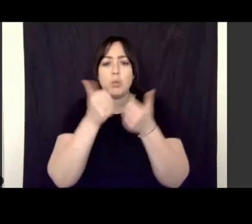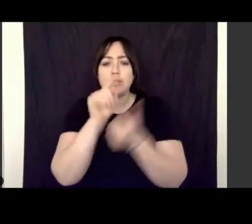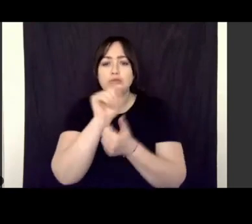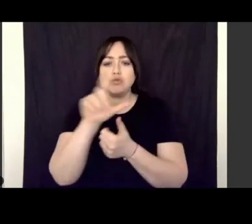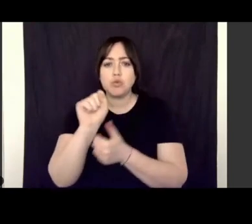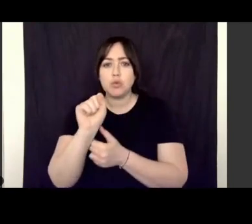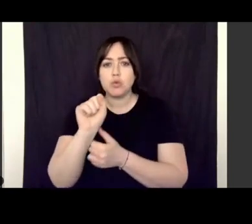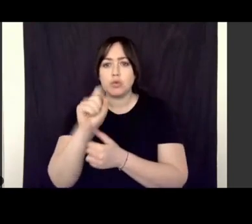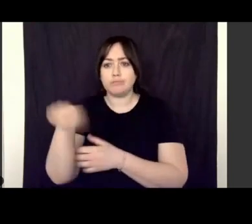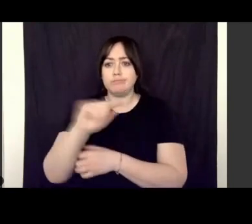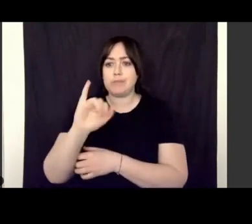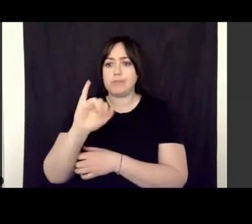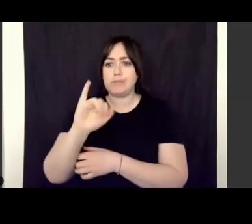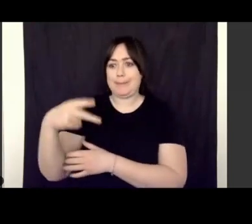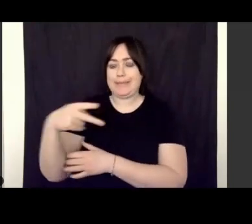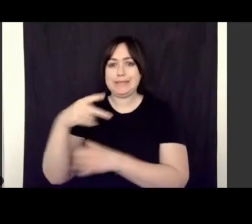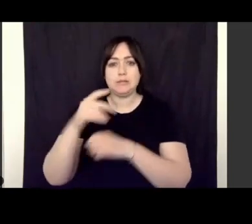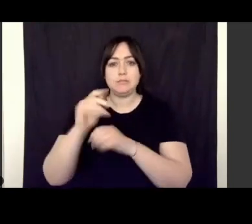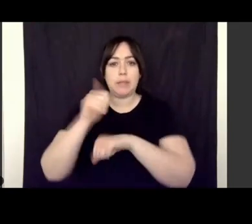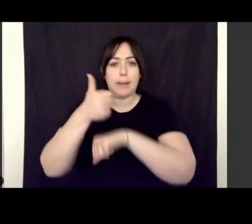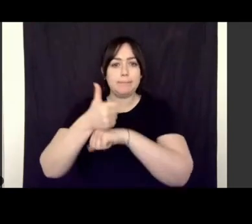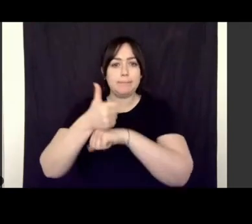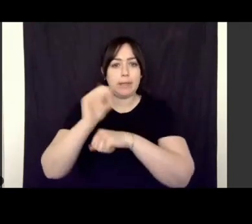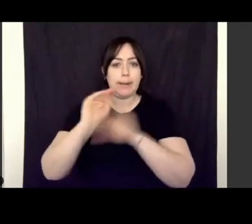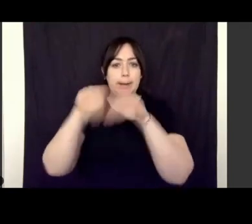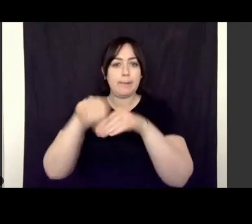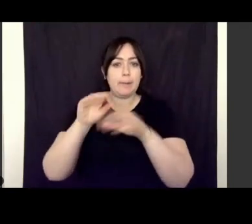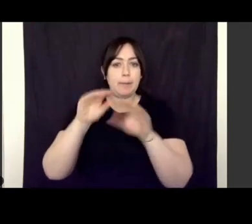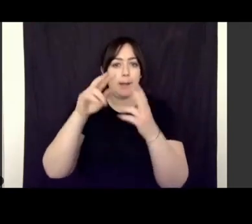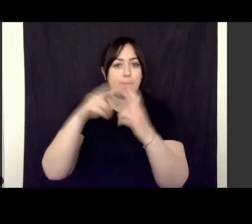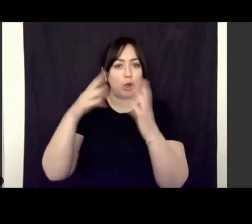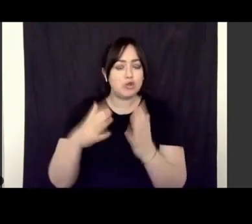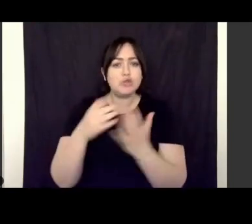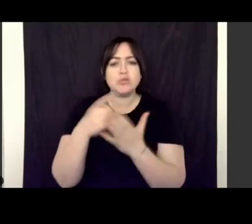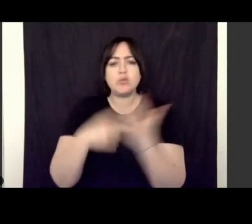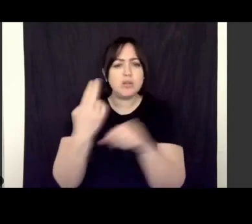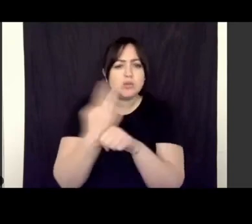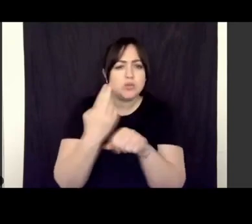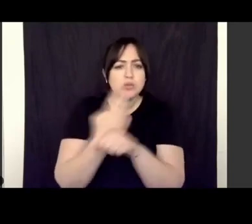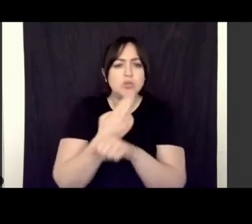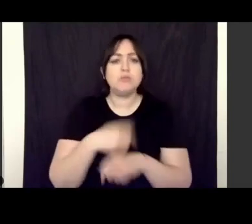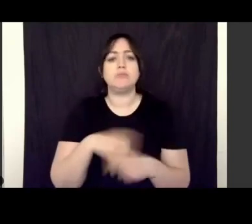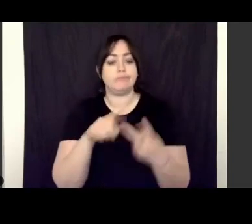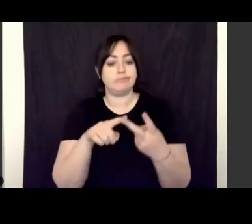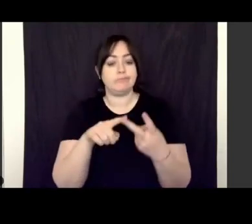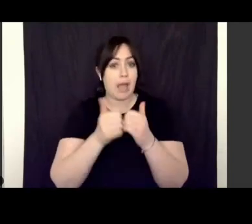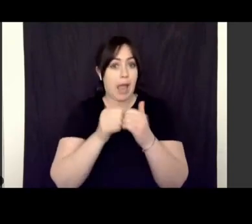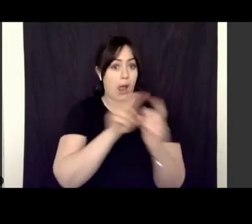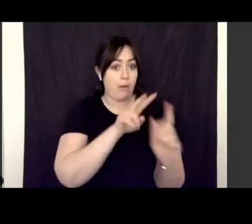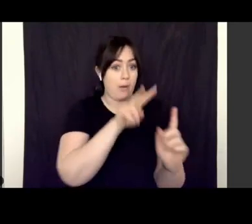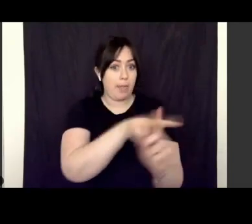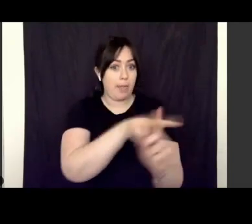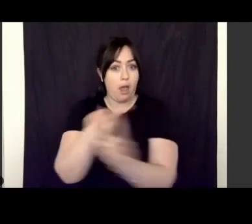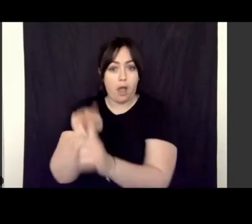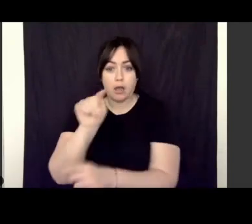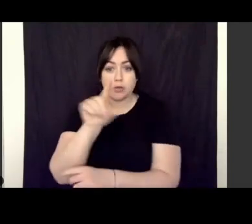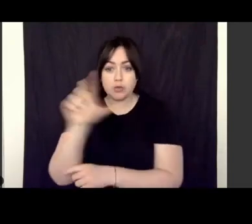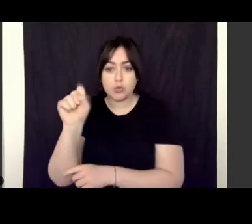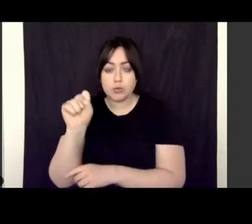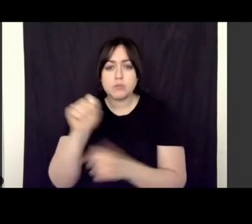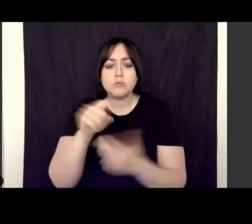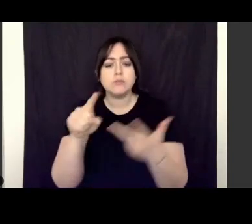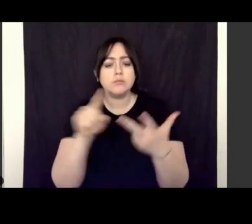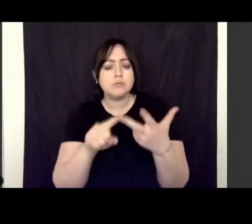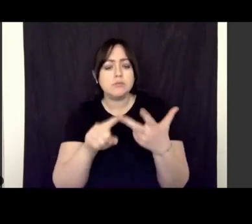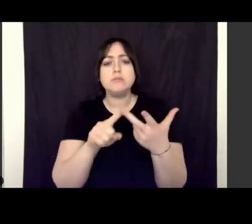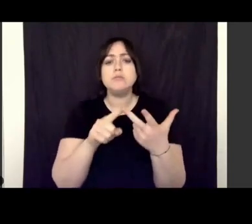four types we just talked about, or maybe other types, how they're applying these tools, and what lessons we can learn from these applications.